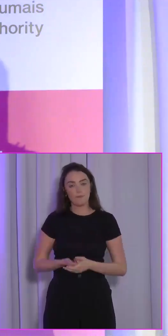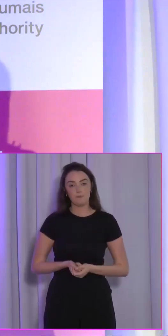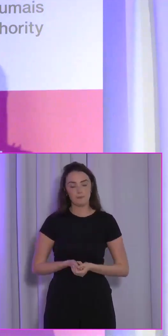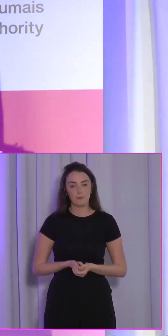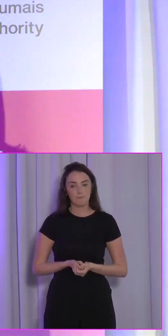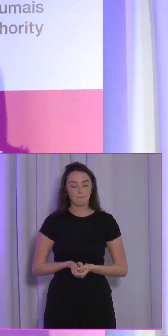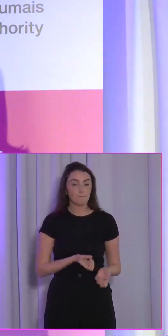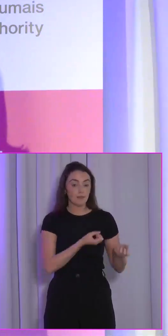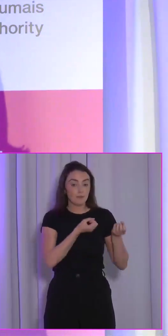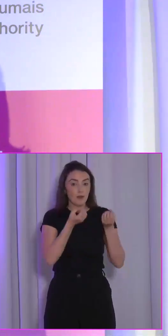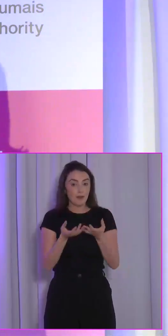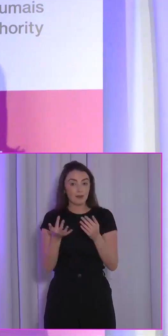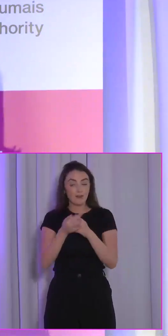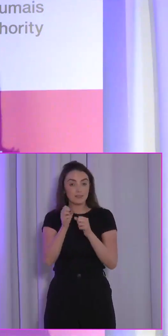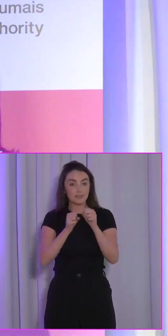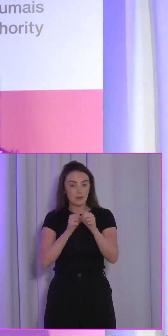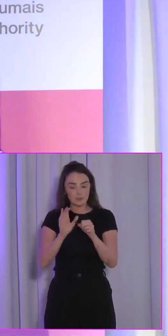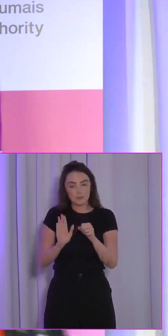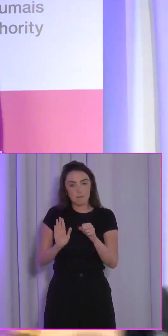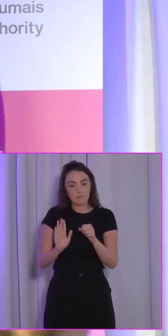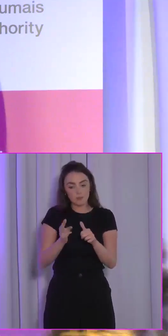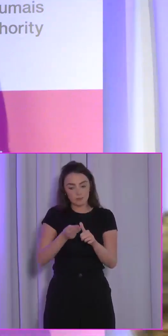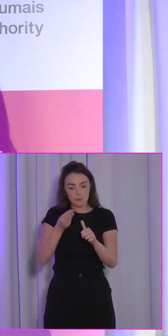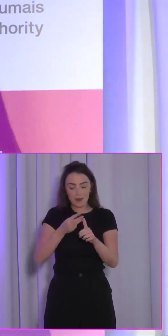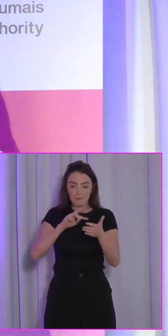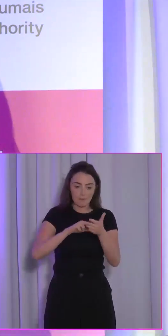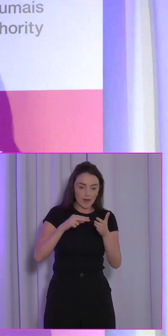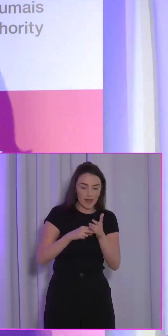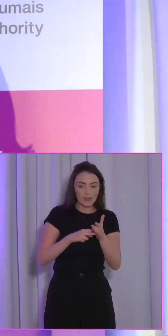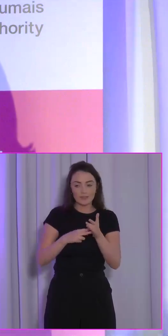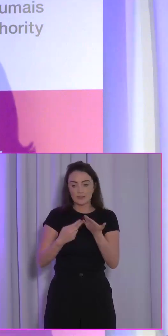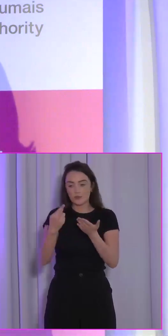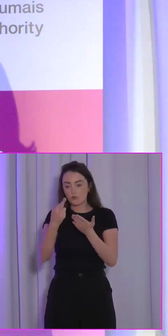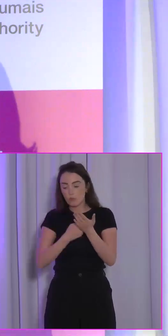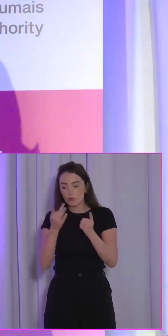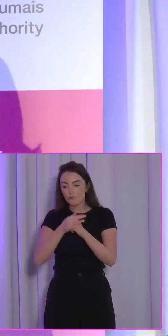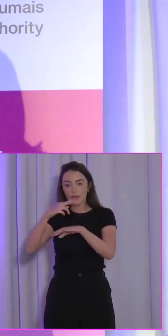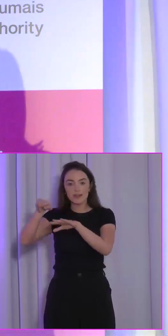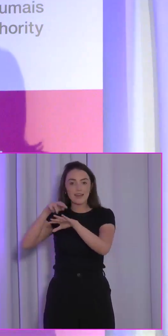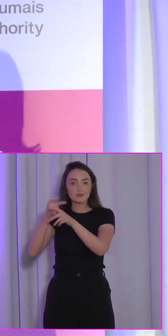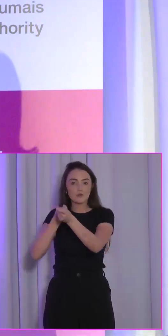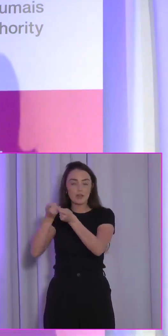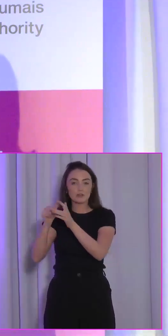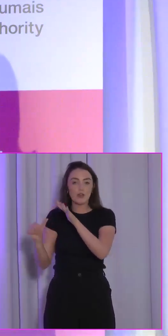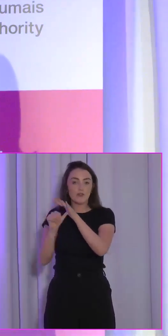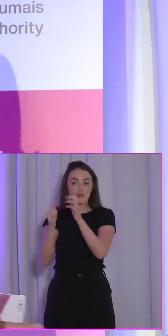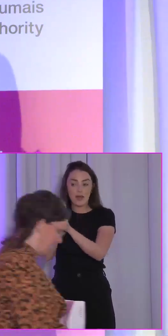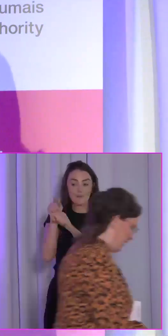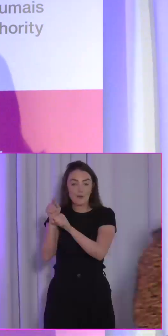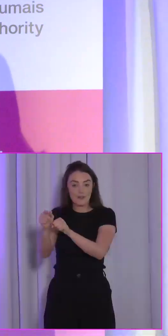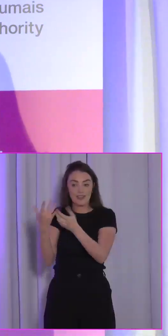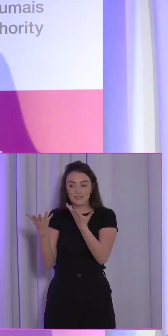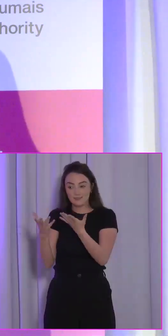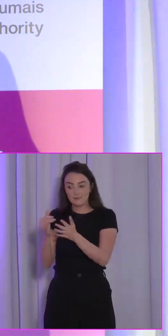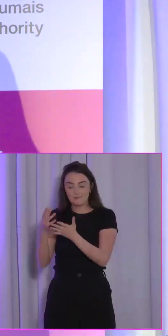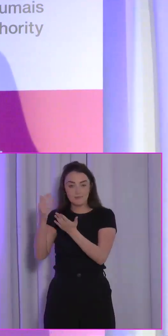those providers of those services must prepare plans and report to national regulatory authorities on those measures.